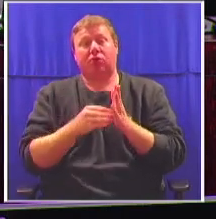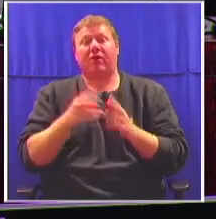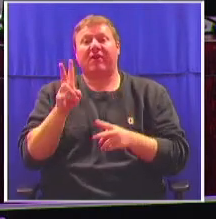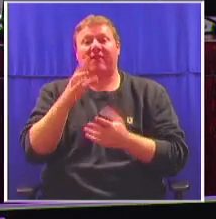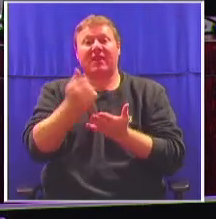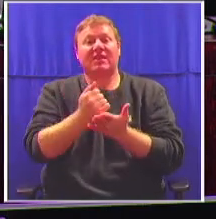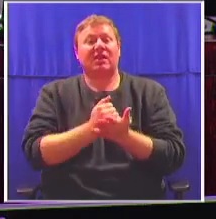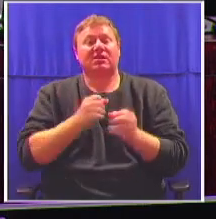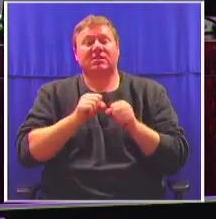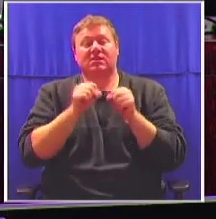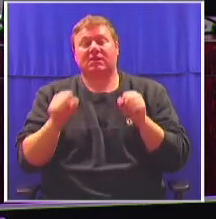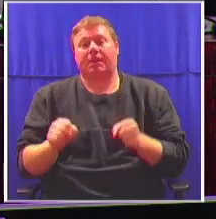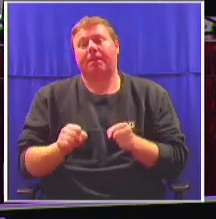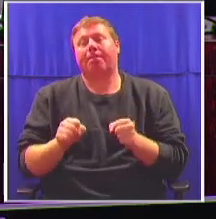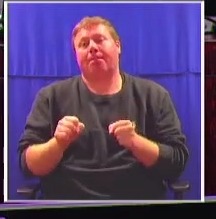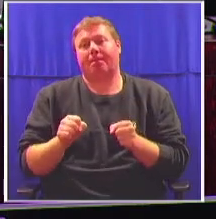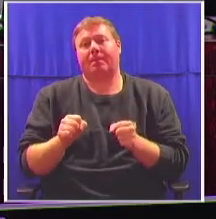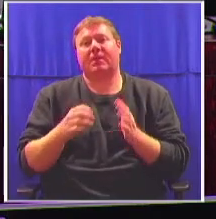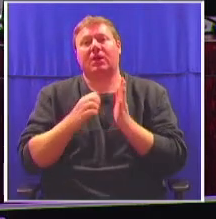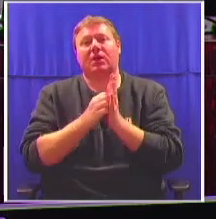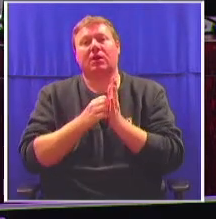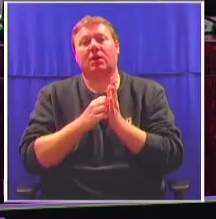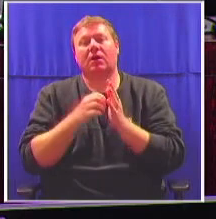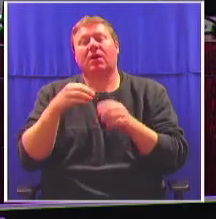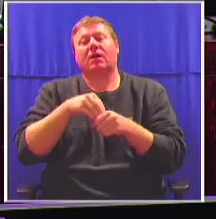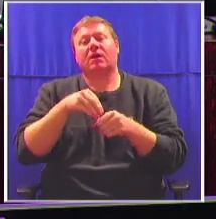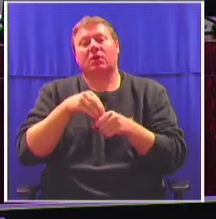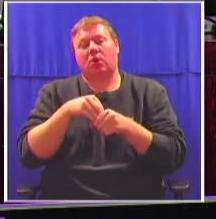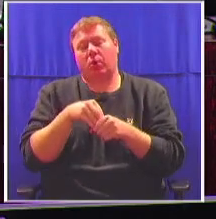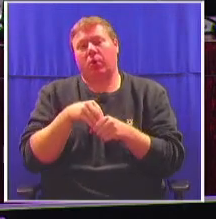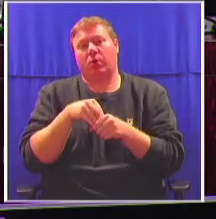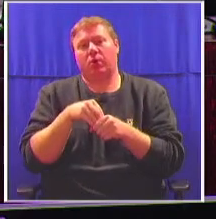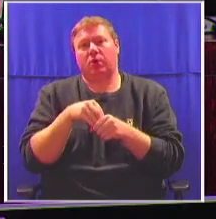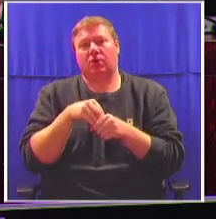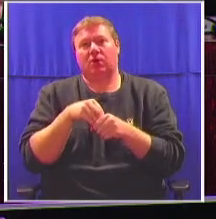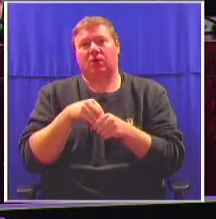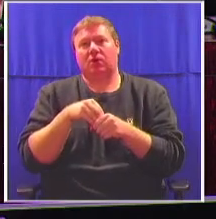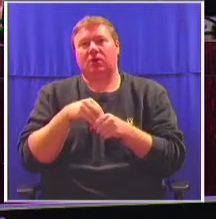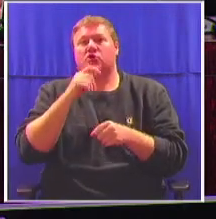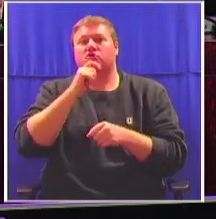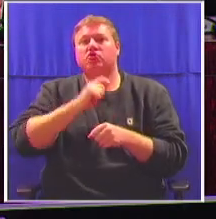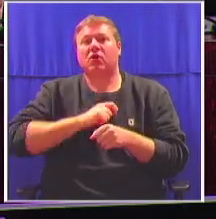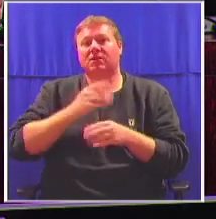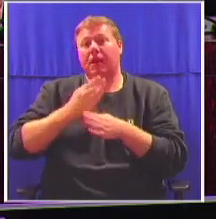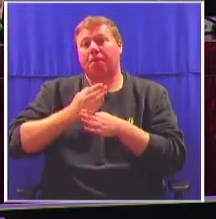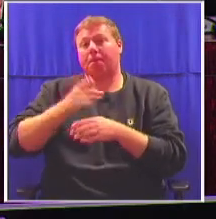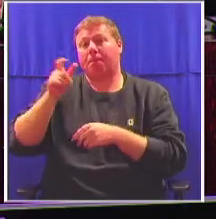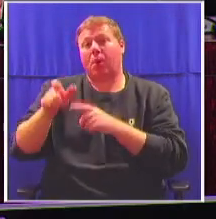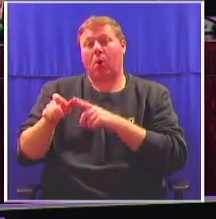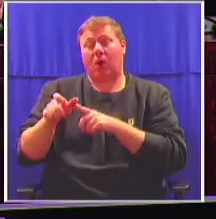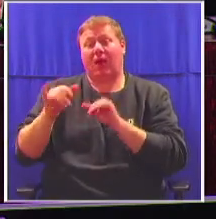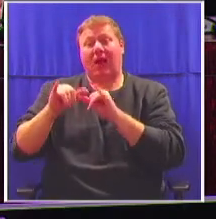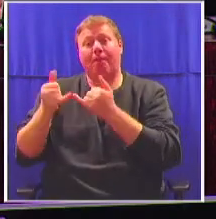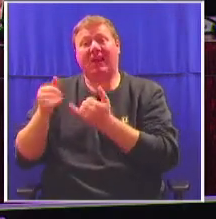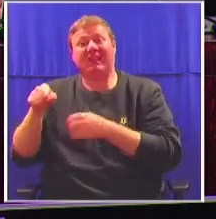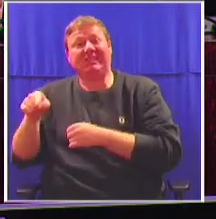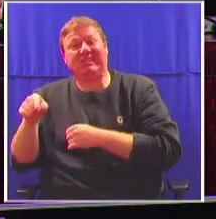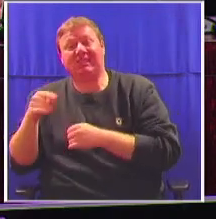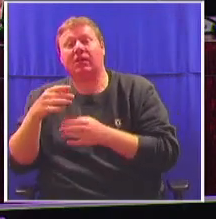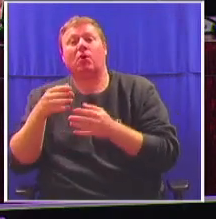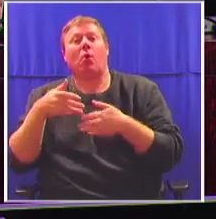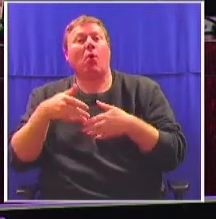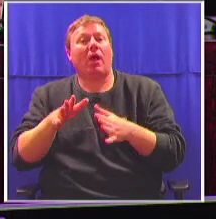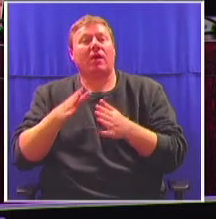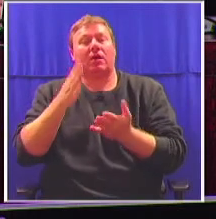system. These include introducing a trusted employer scheme to provide a simplified